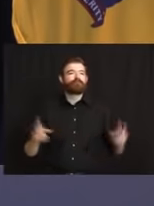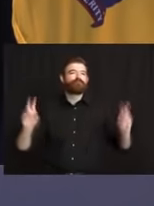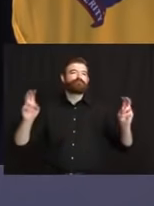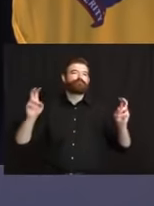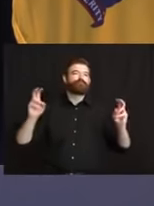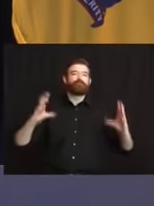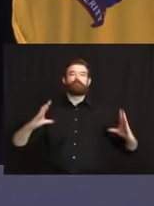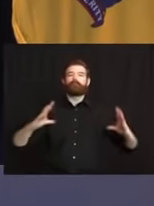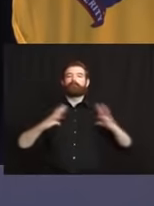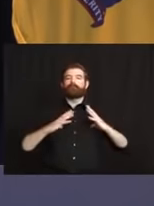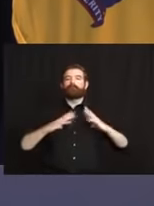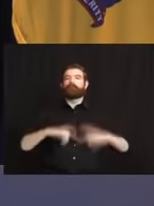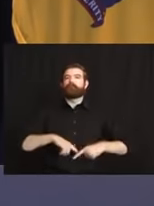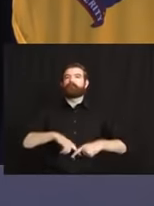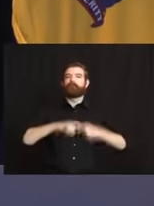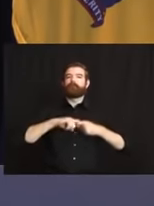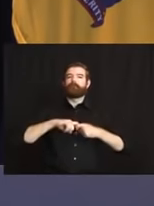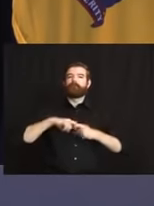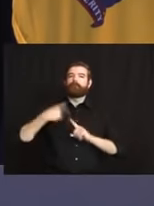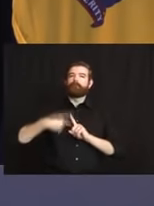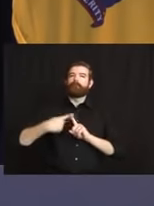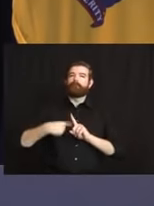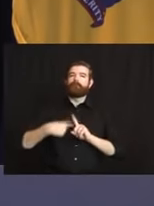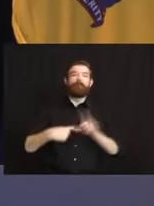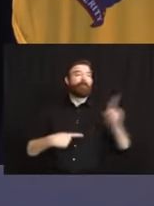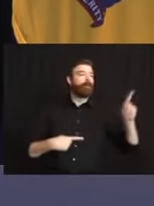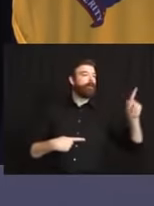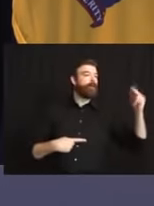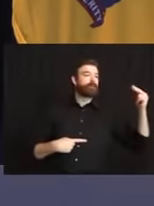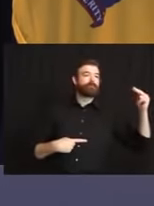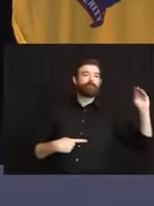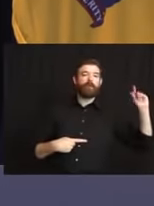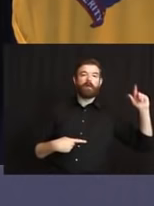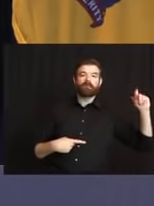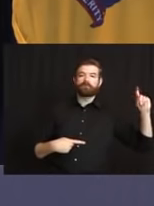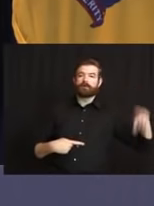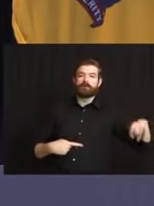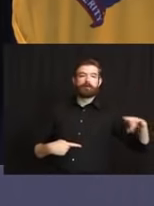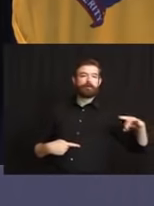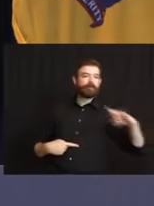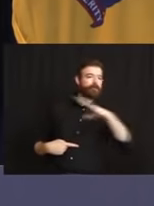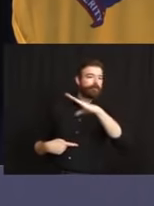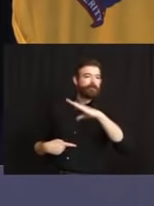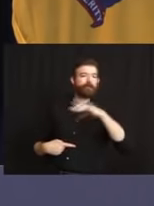of rental, no evictions, mortgage payments, insurance premium payments, etc.